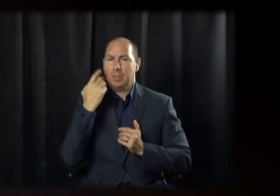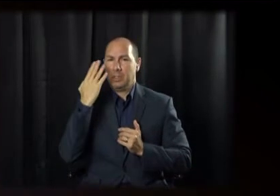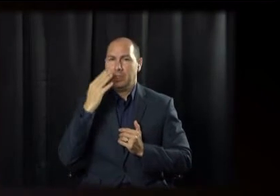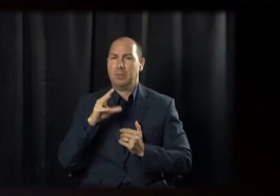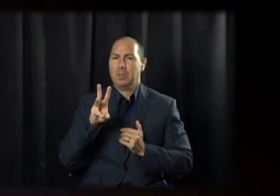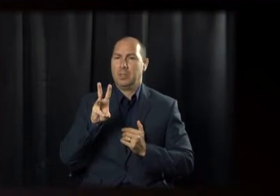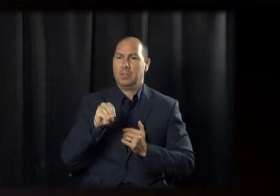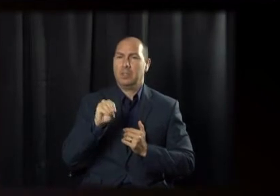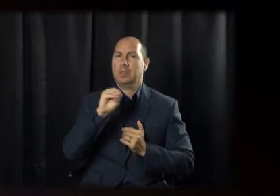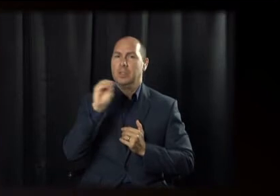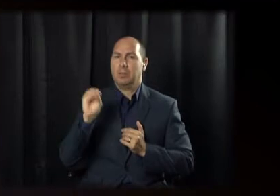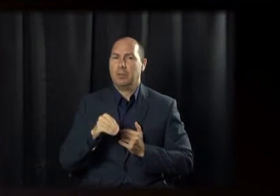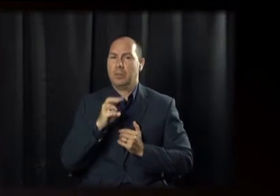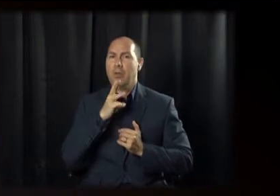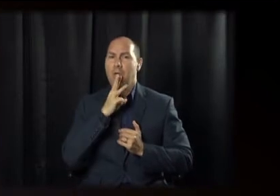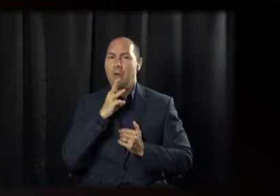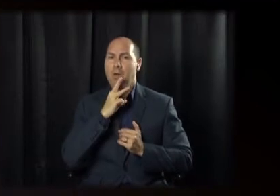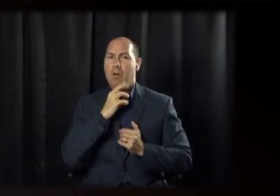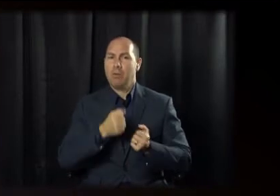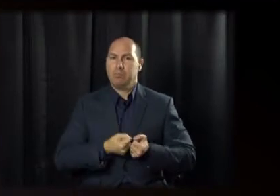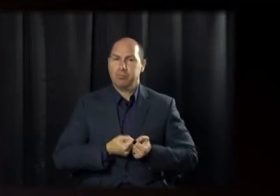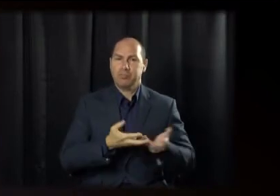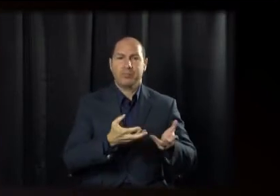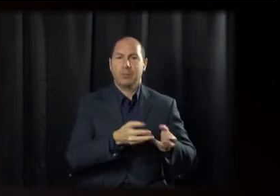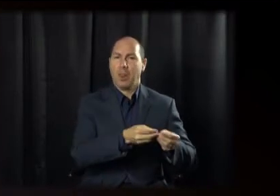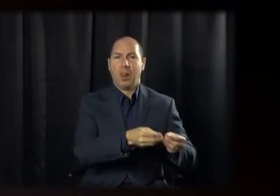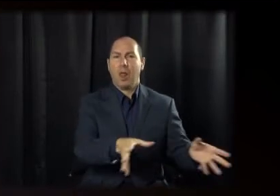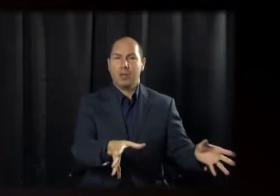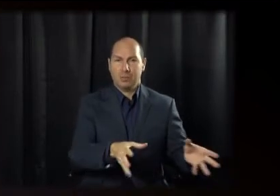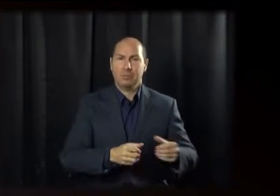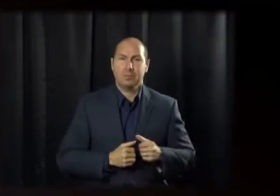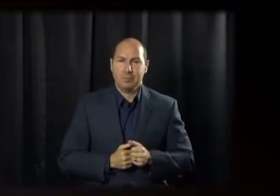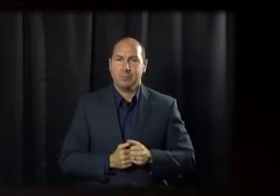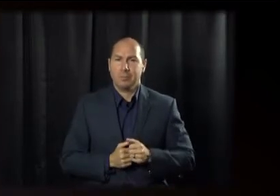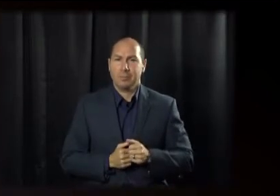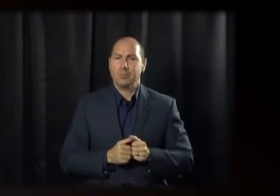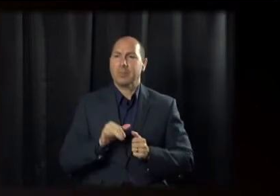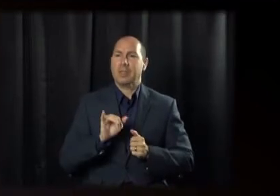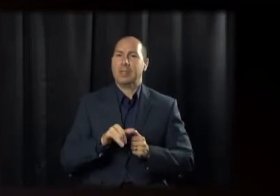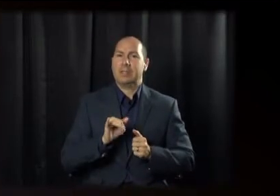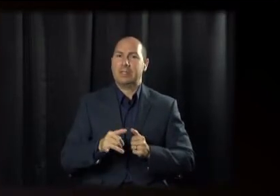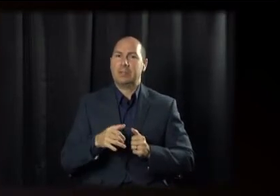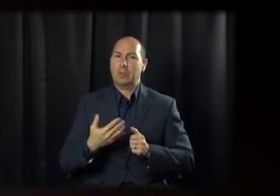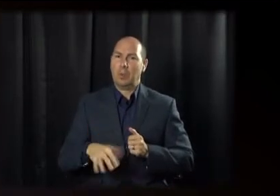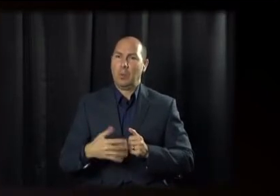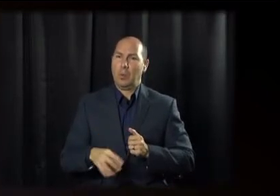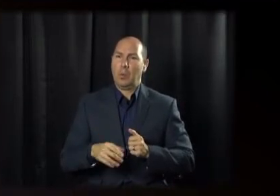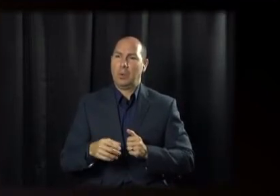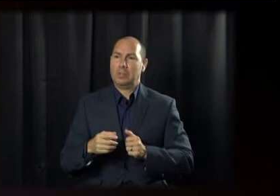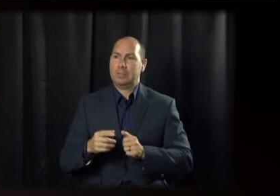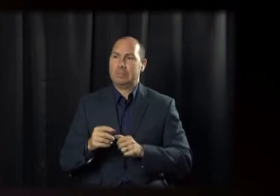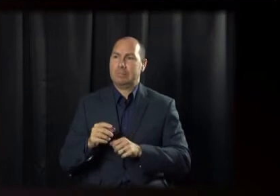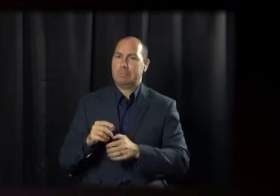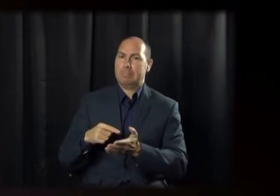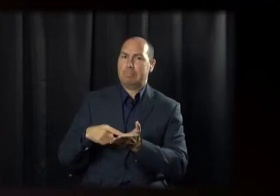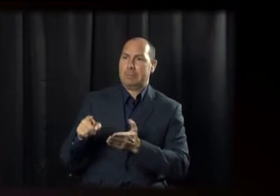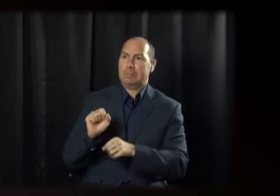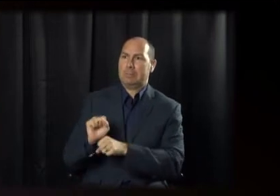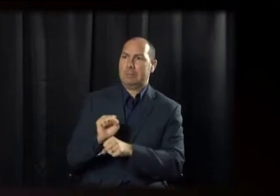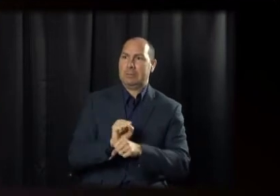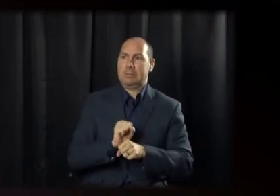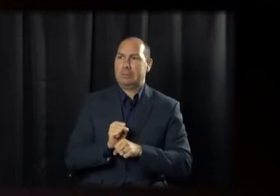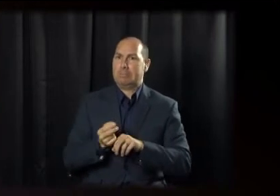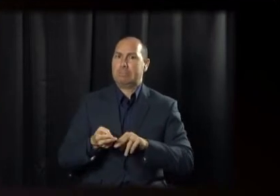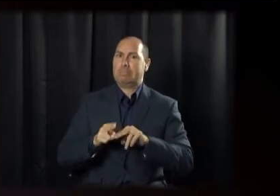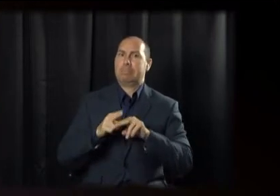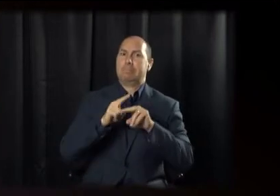60% of the water it produces, increasing its cost as it spends money on treating water it does not bill for, as